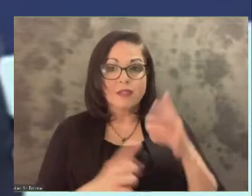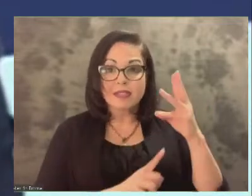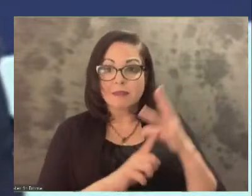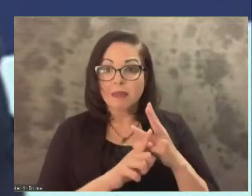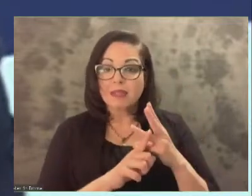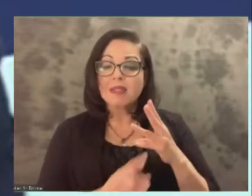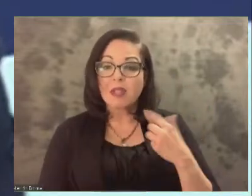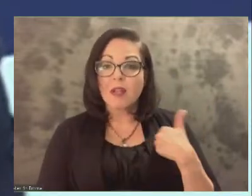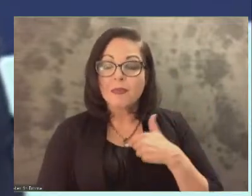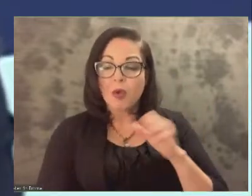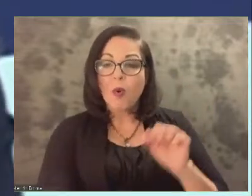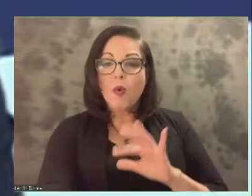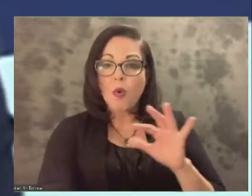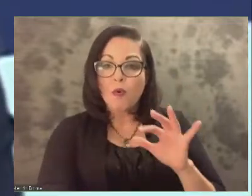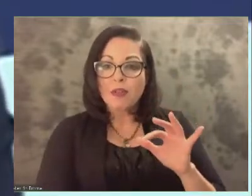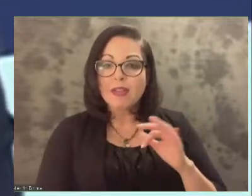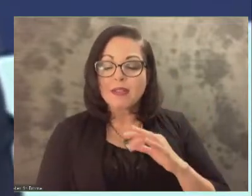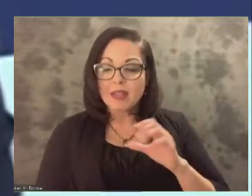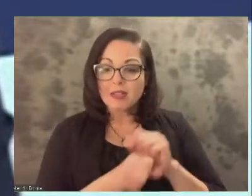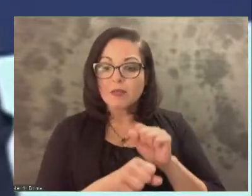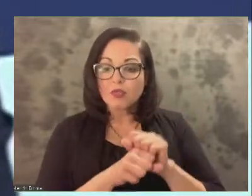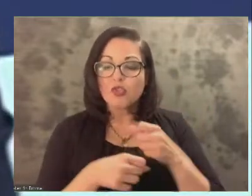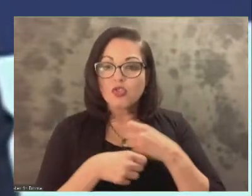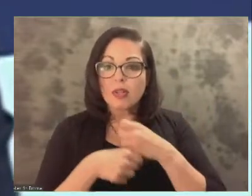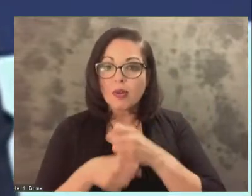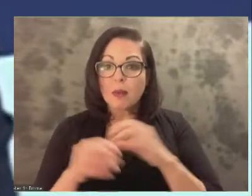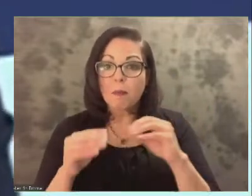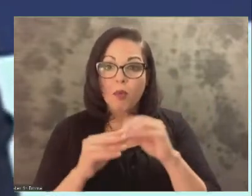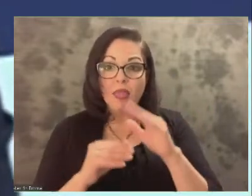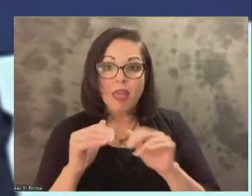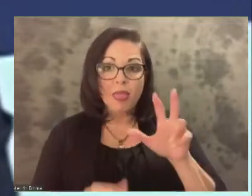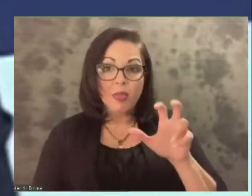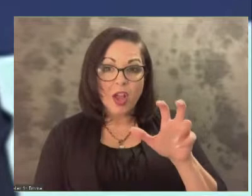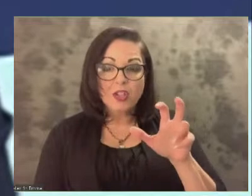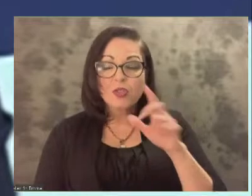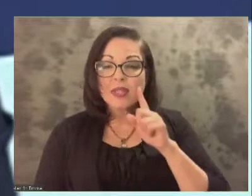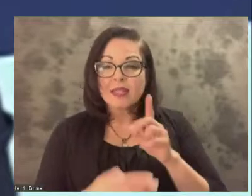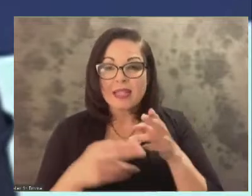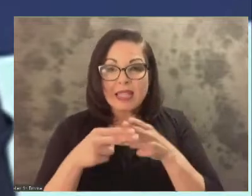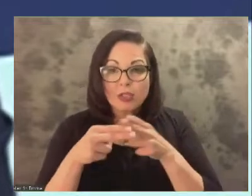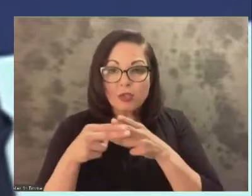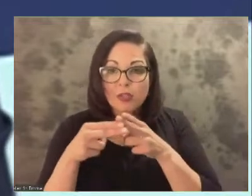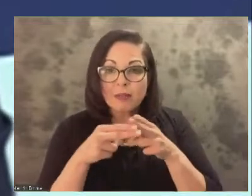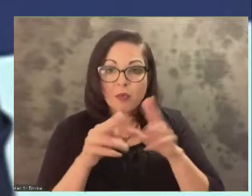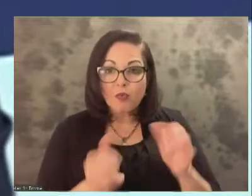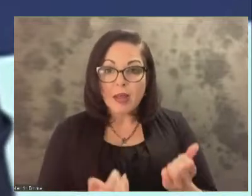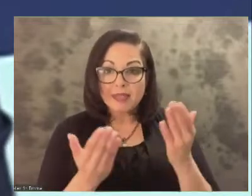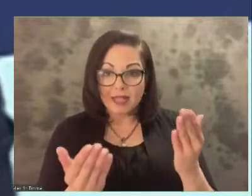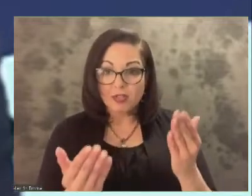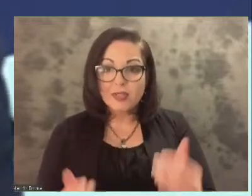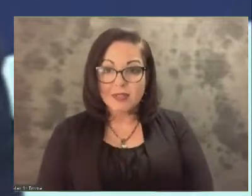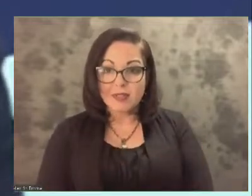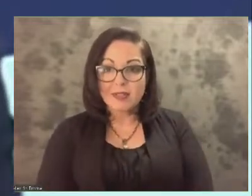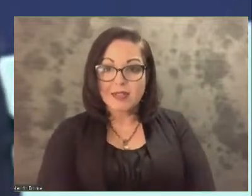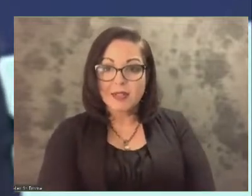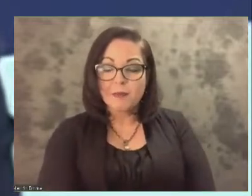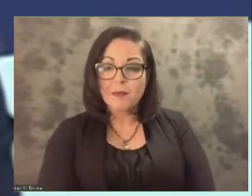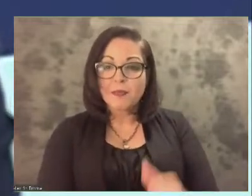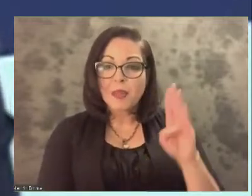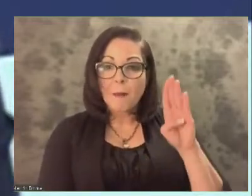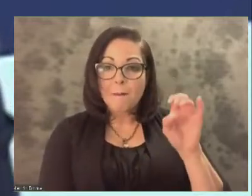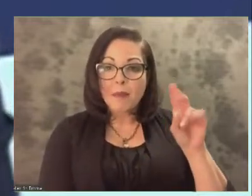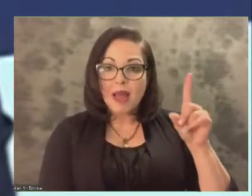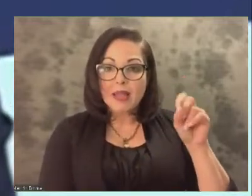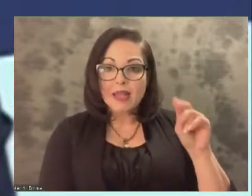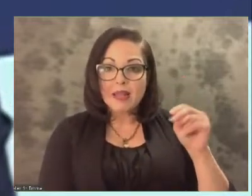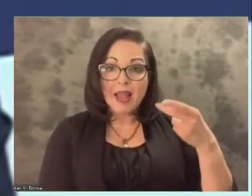the COVID-19 Health Equity Task Force generated more than 300 interim recommendations. And the Biden-Harris administration